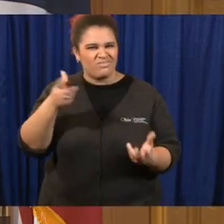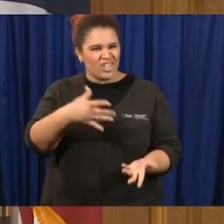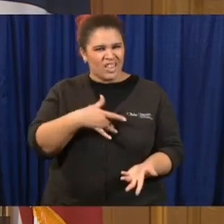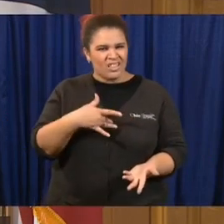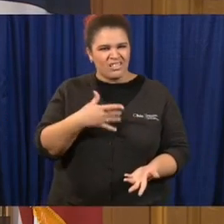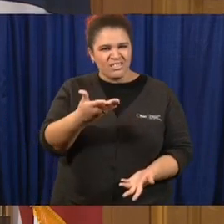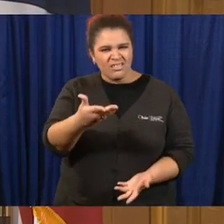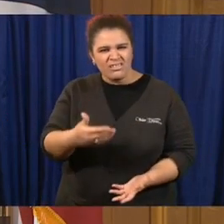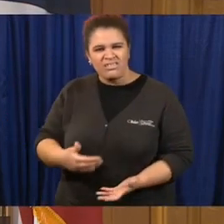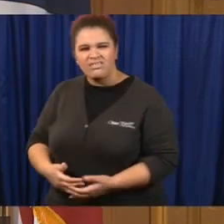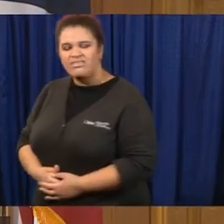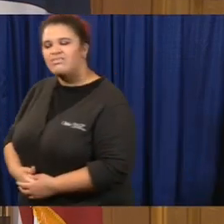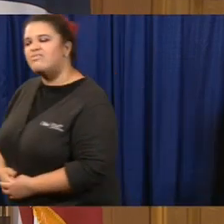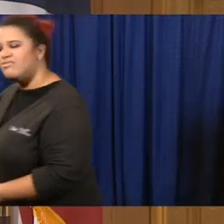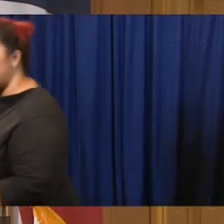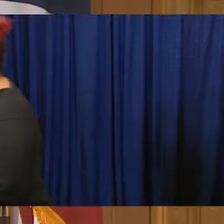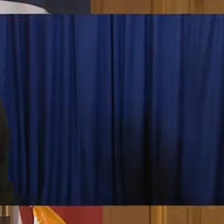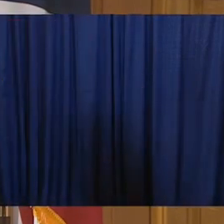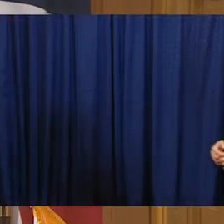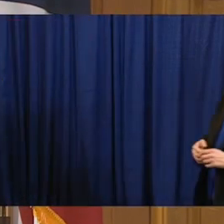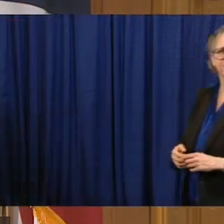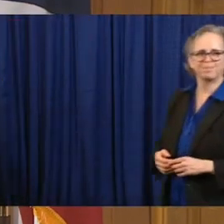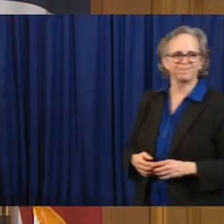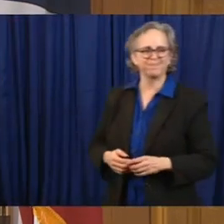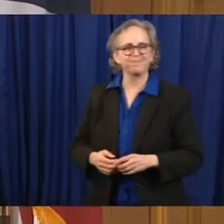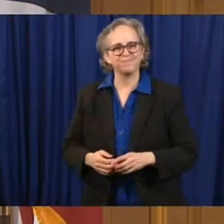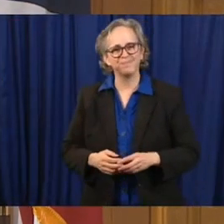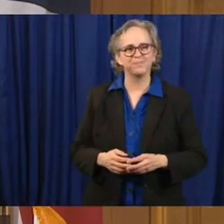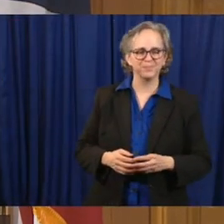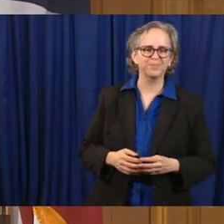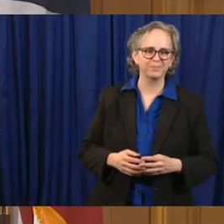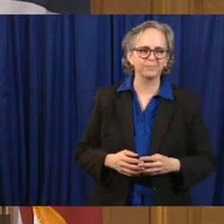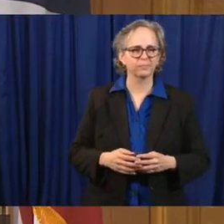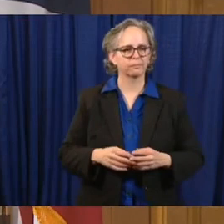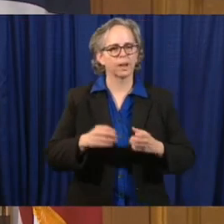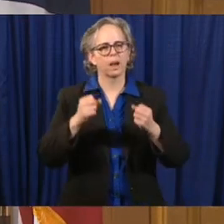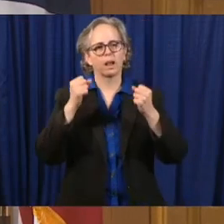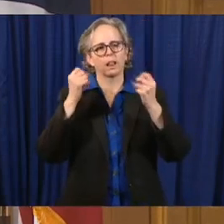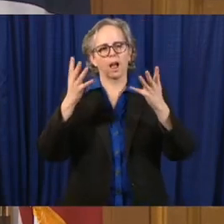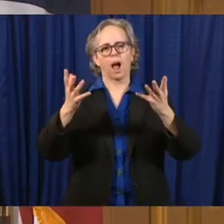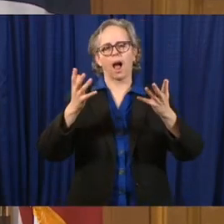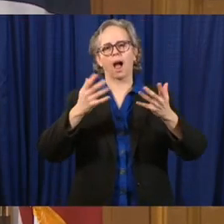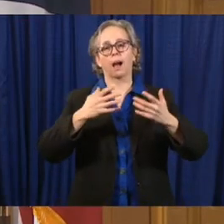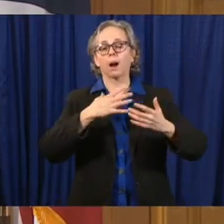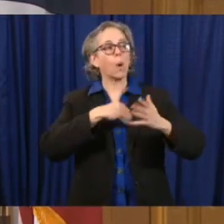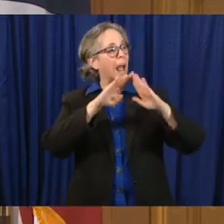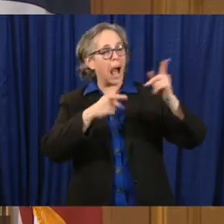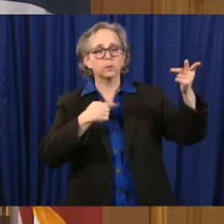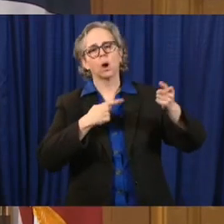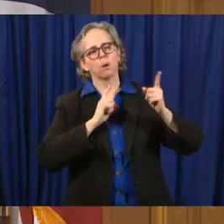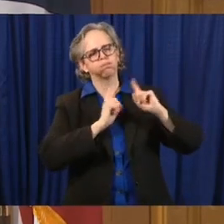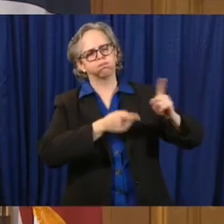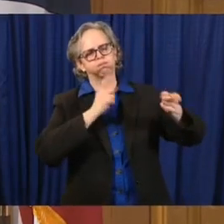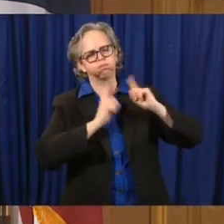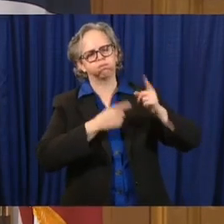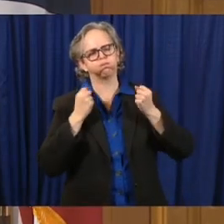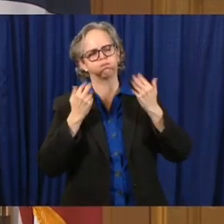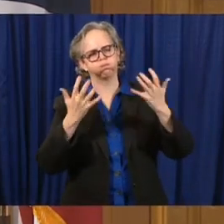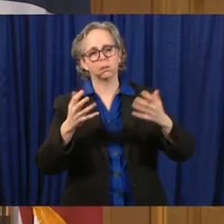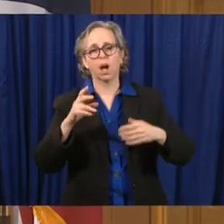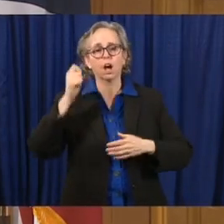with a sophisticated plan and to address coronavirus, but at the end of the day, it's really up to the president, not you, to decide when to